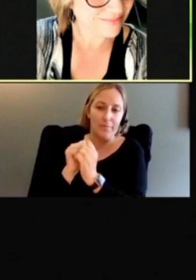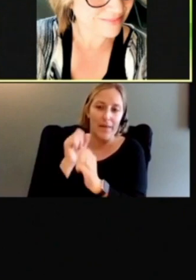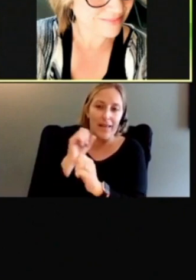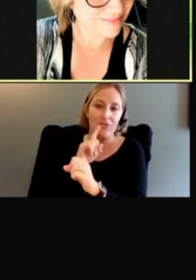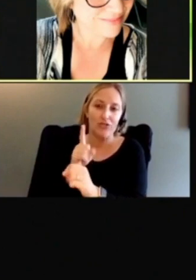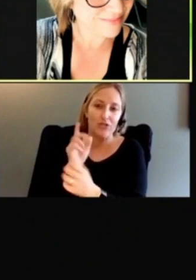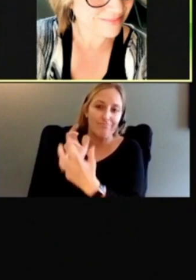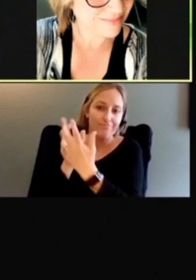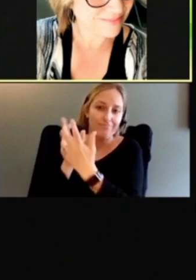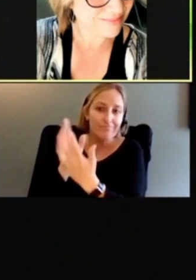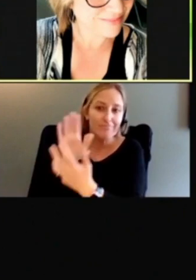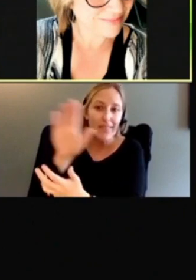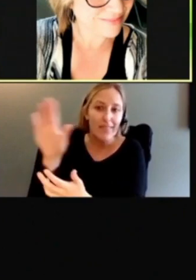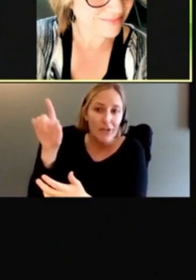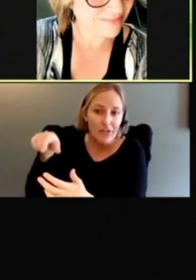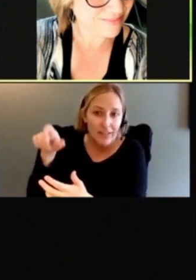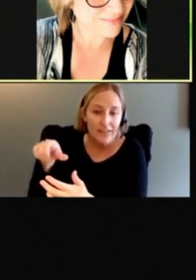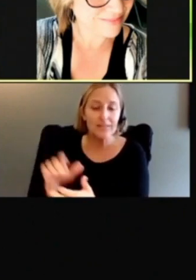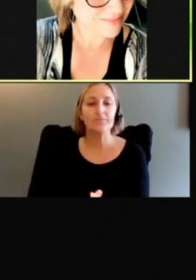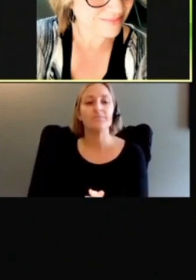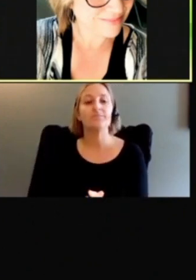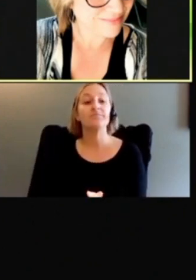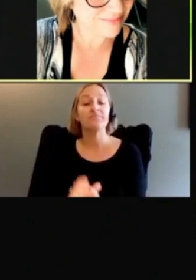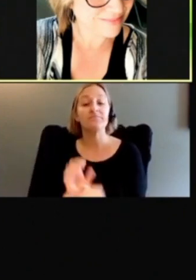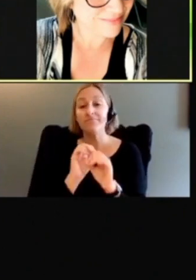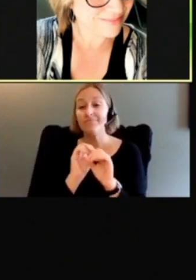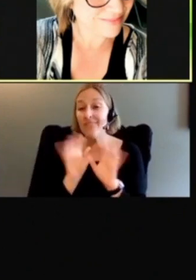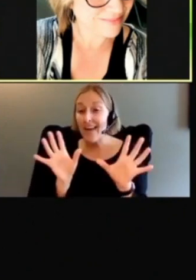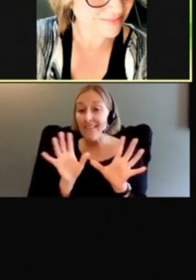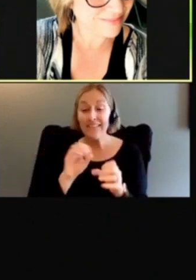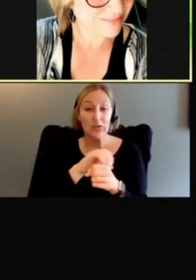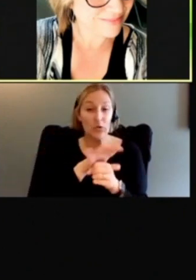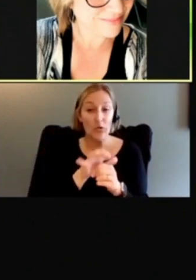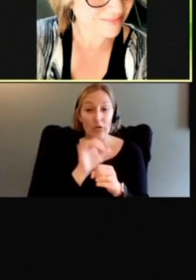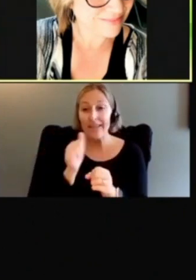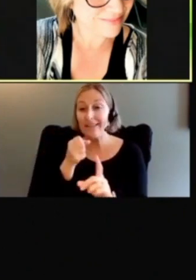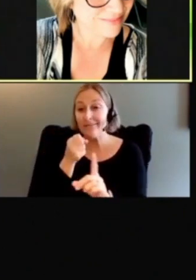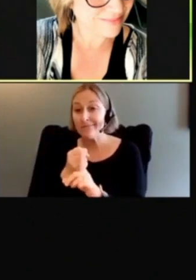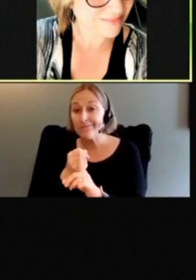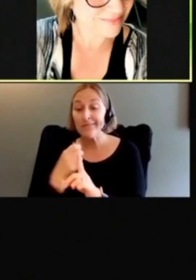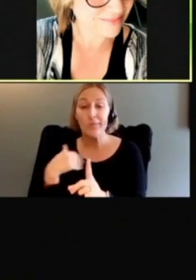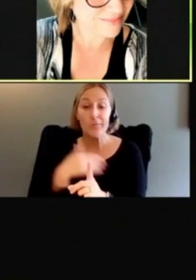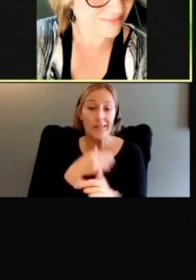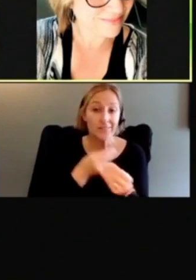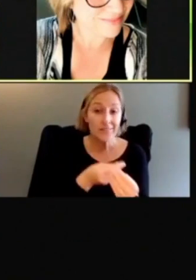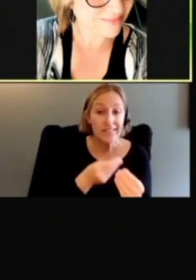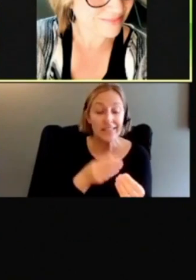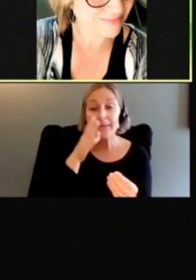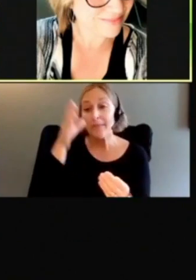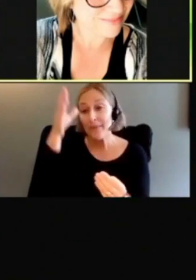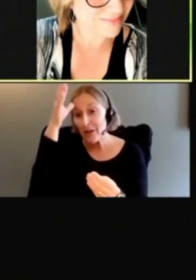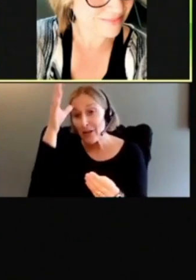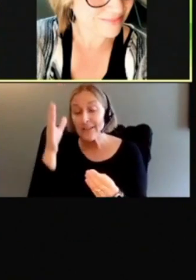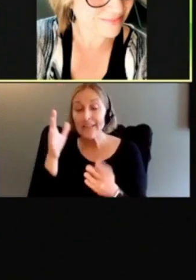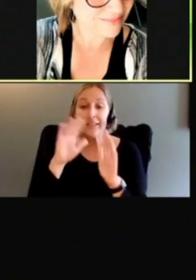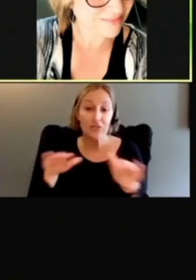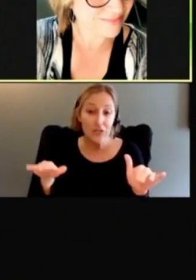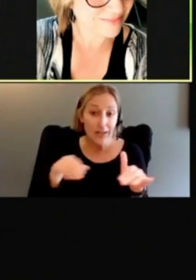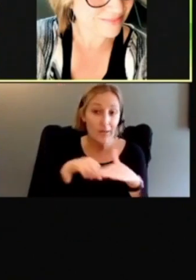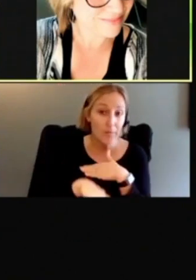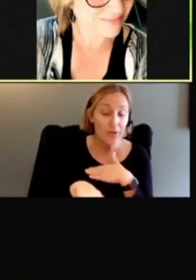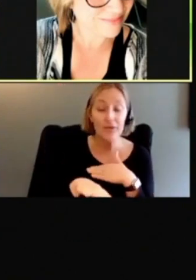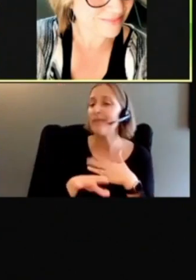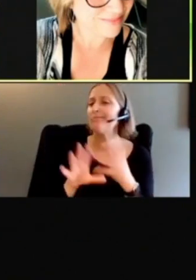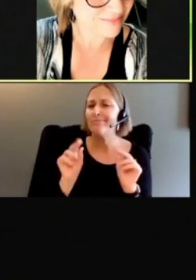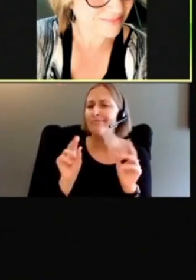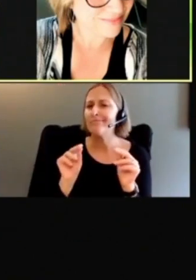And obviously, COVID didn't just affect pregnancy, childbirth, breastfeeding, and parenting education. We've seen this transition for things